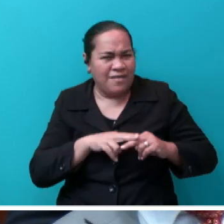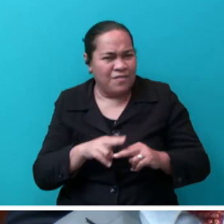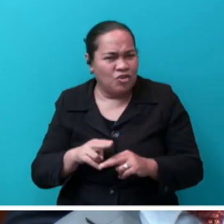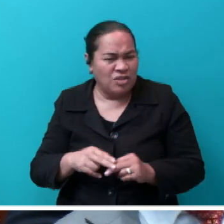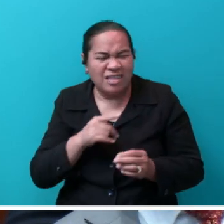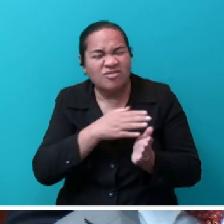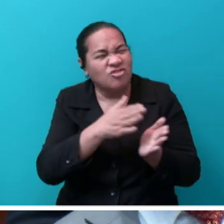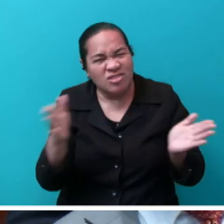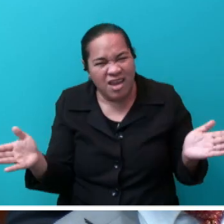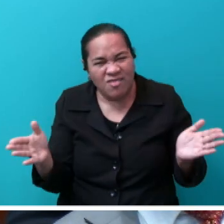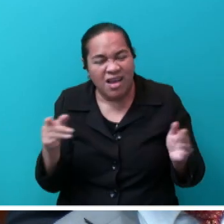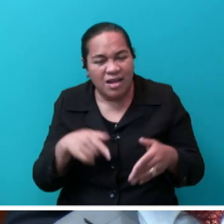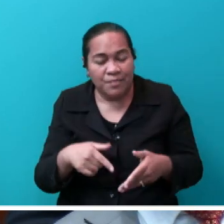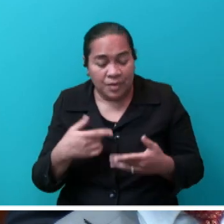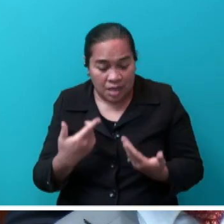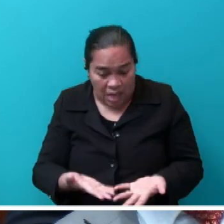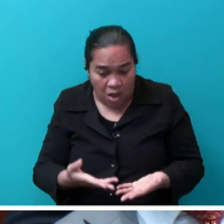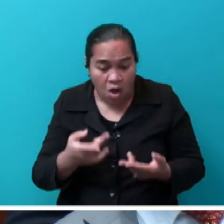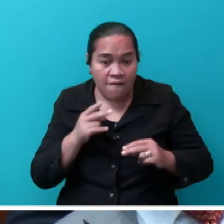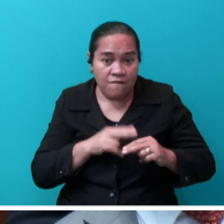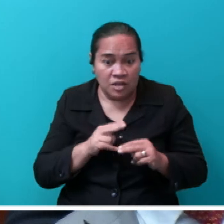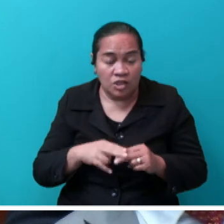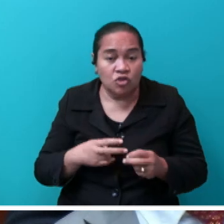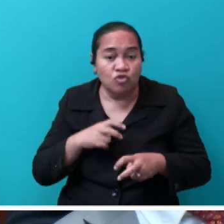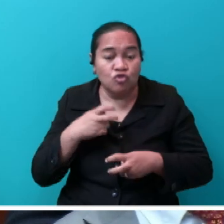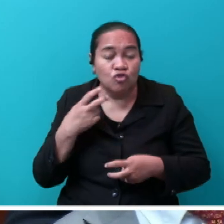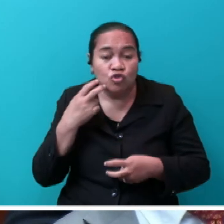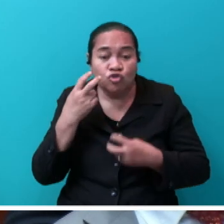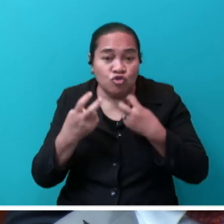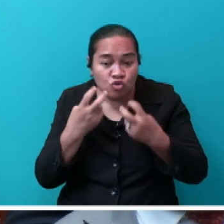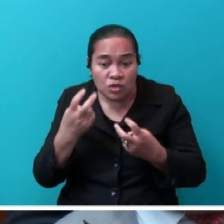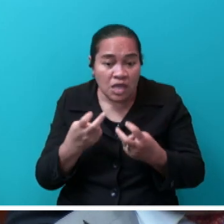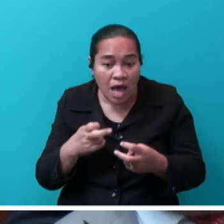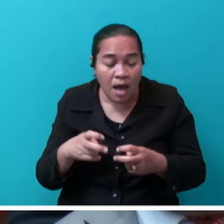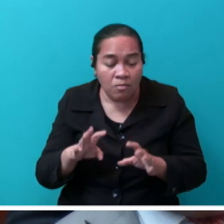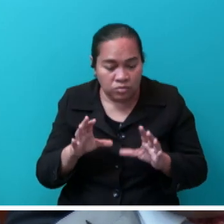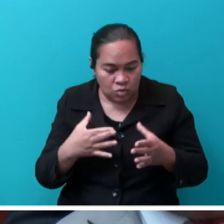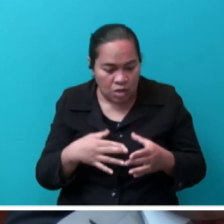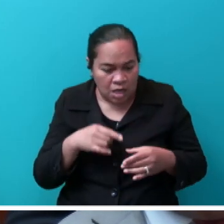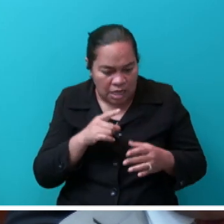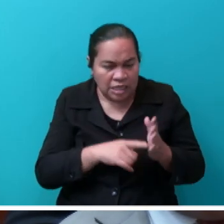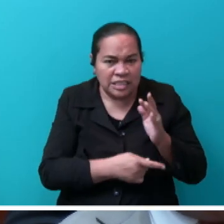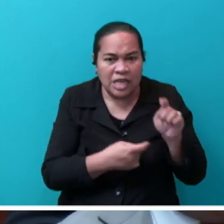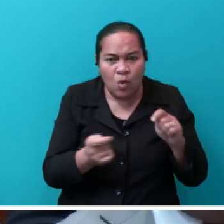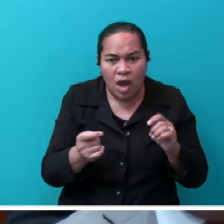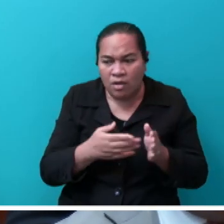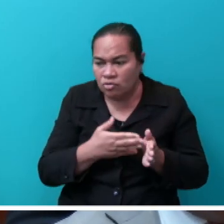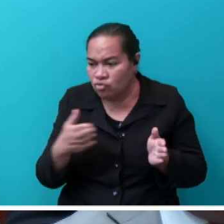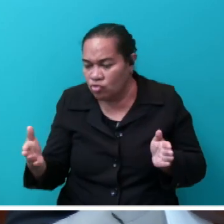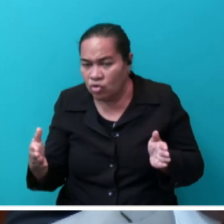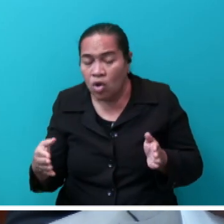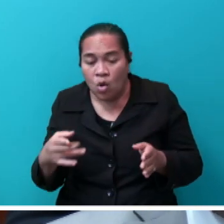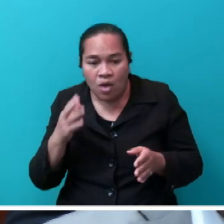say, looking at the Fijian tourism sector from January to October 2024, we have received a record